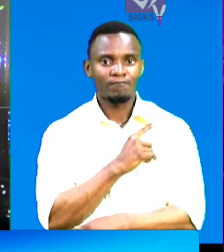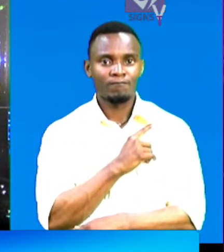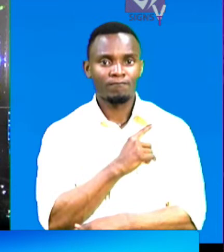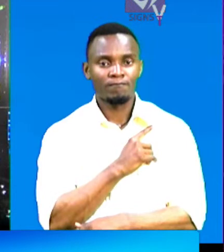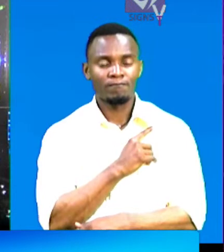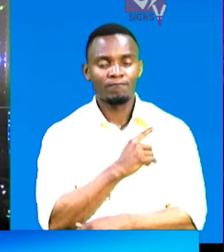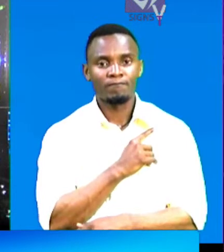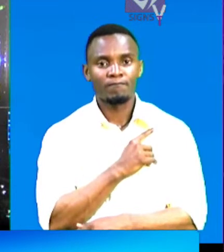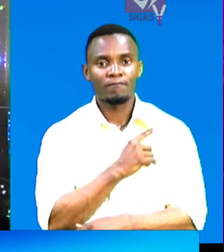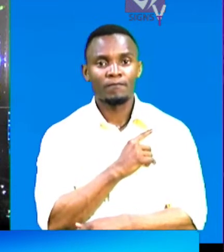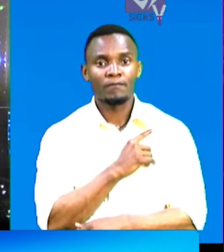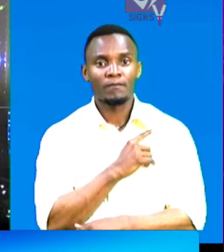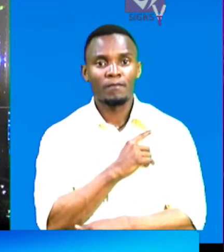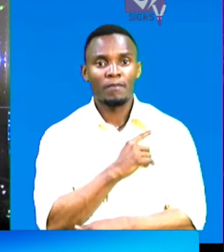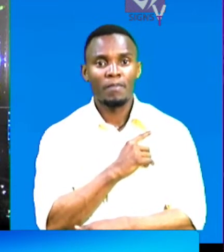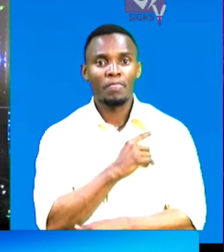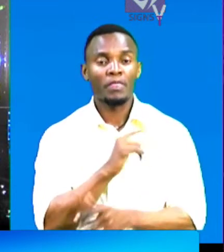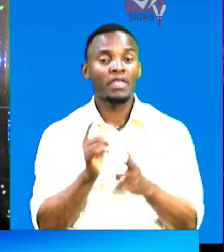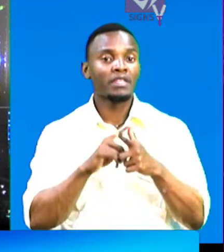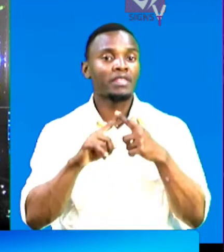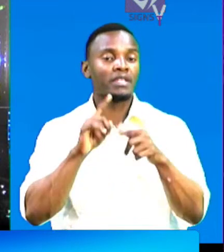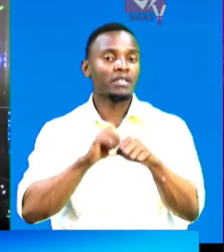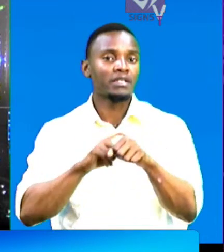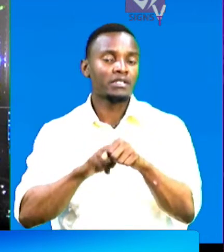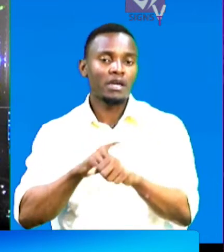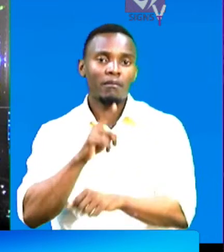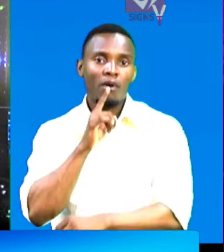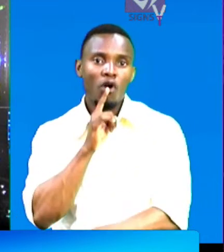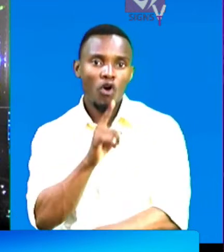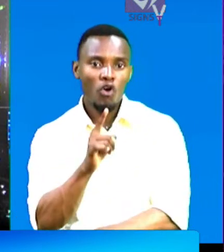so that when an order is placed,